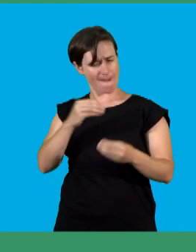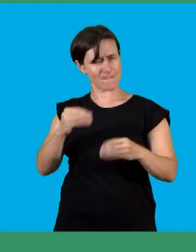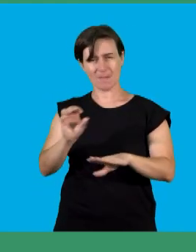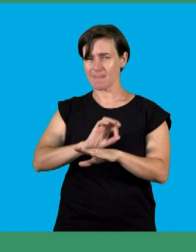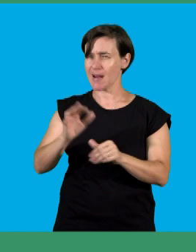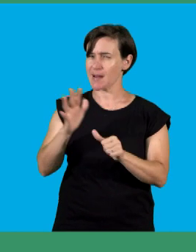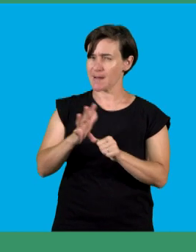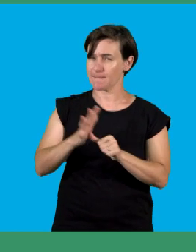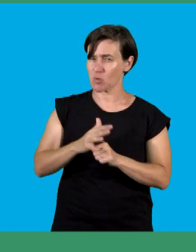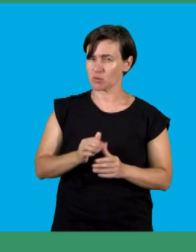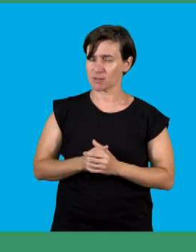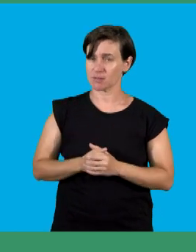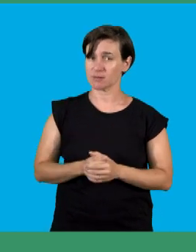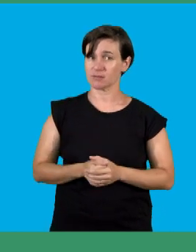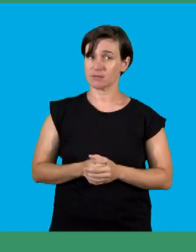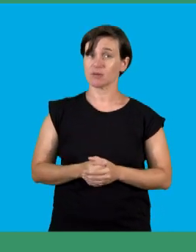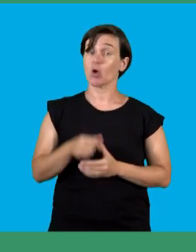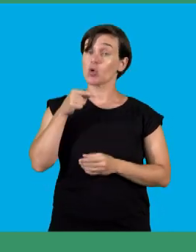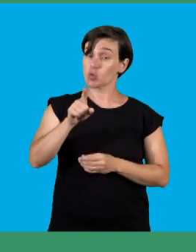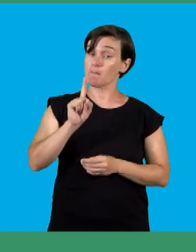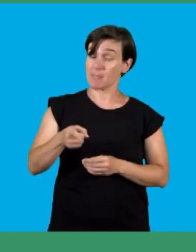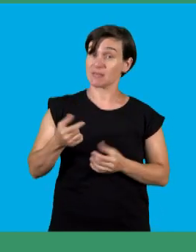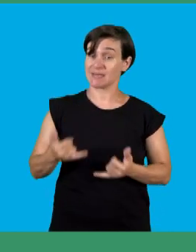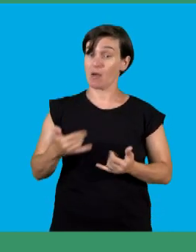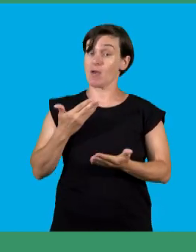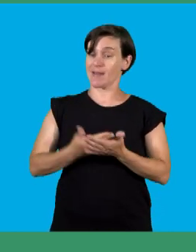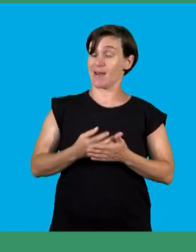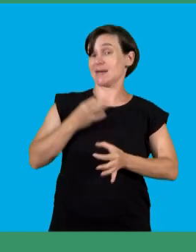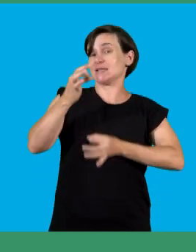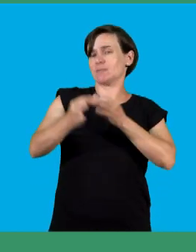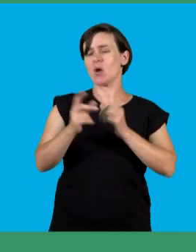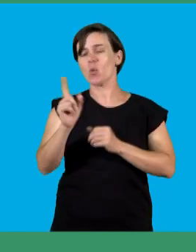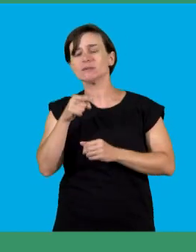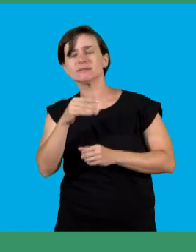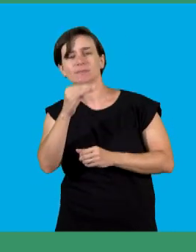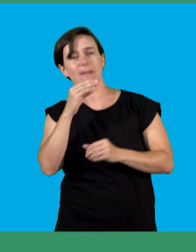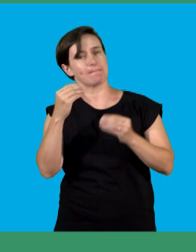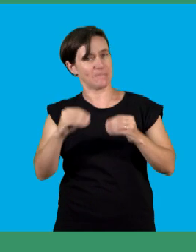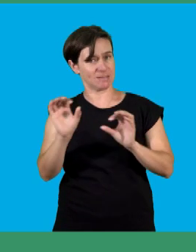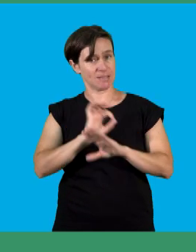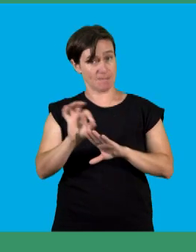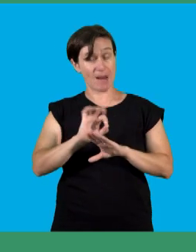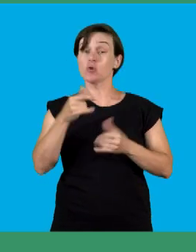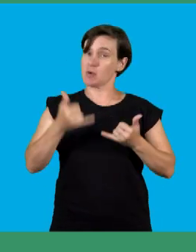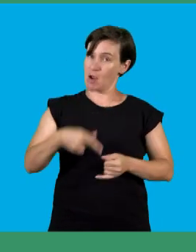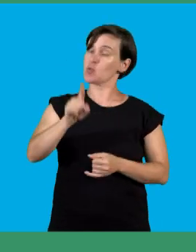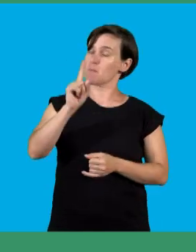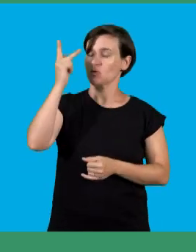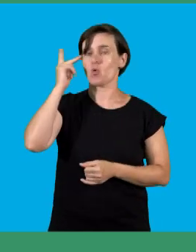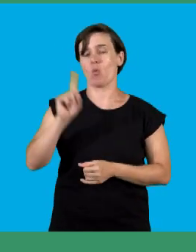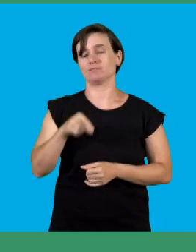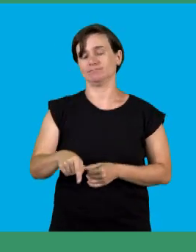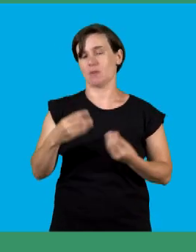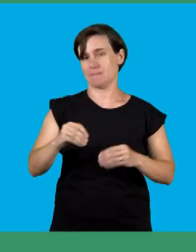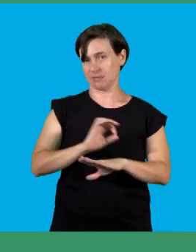of a business plan, one needs to be able to explain a business plan, and you should know what a business plan is all about. Hence, this is